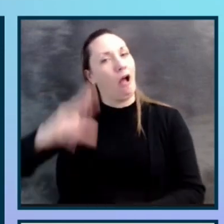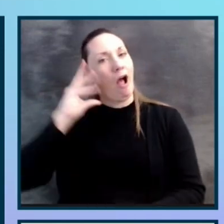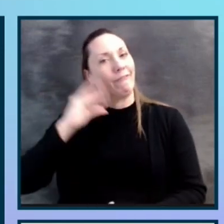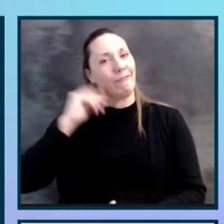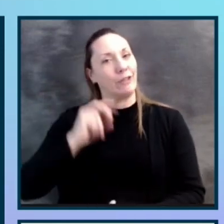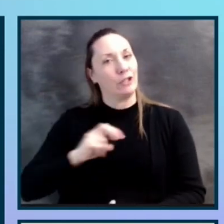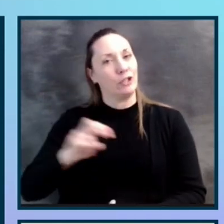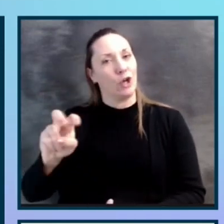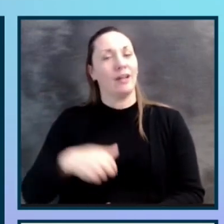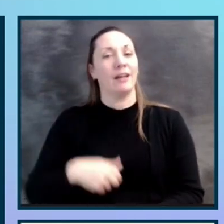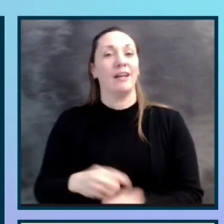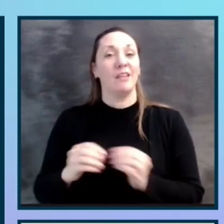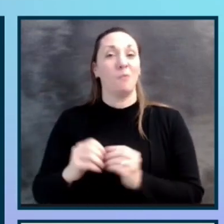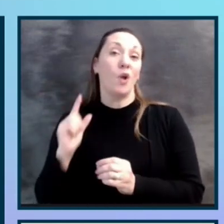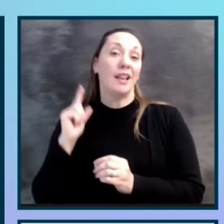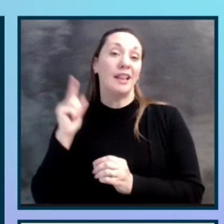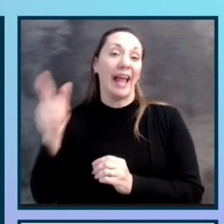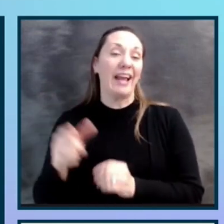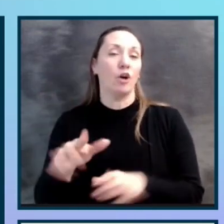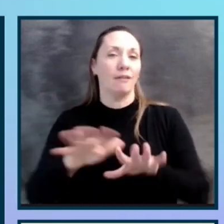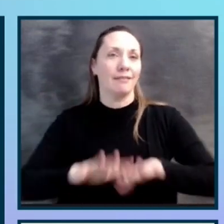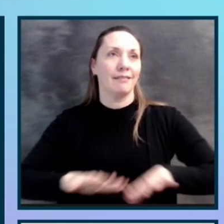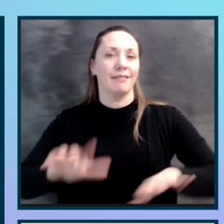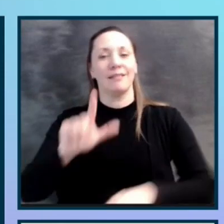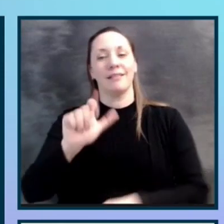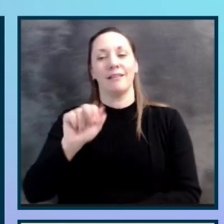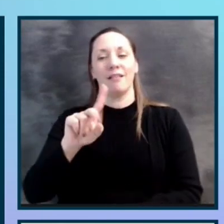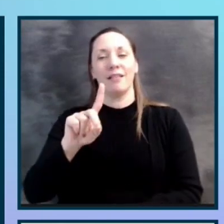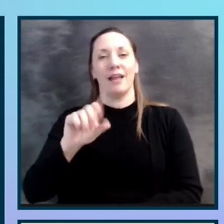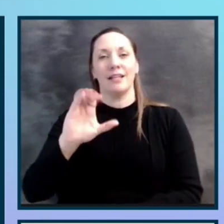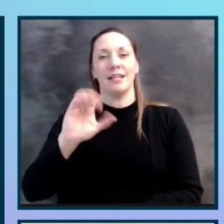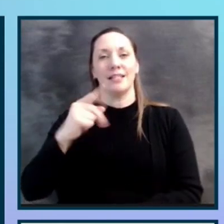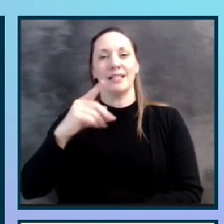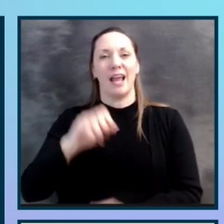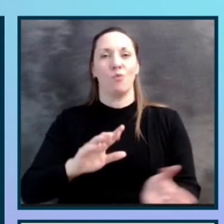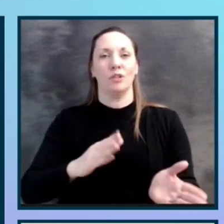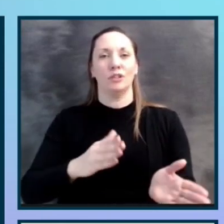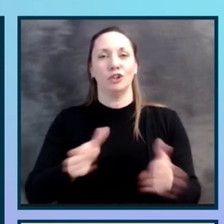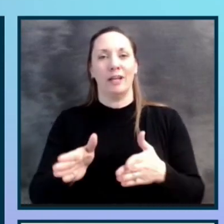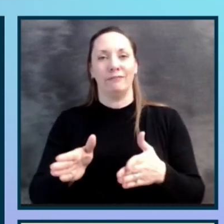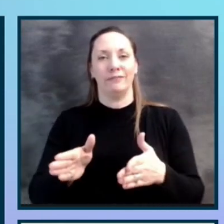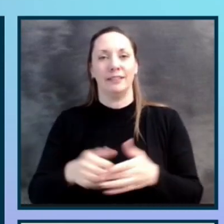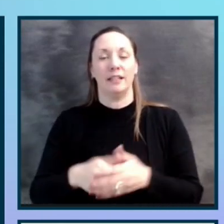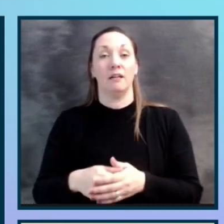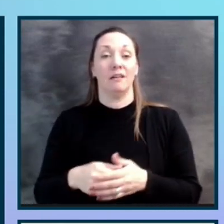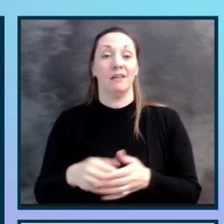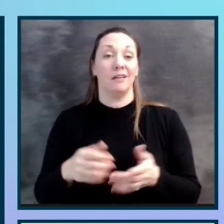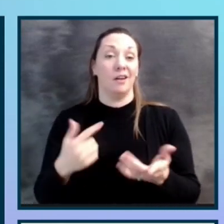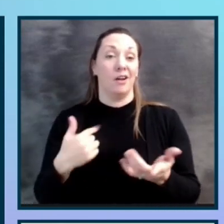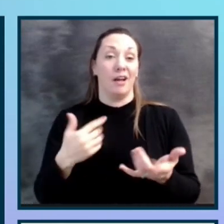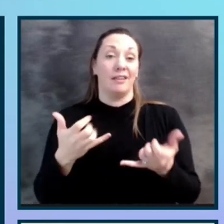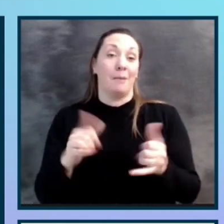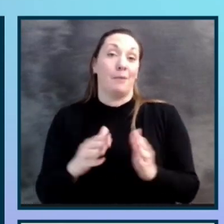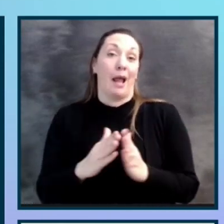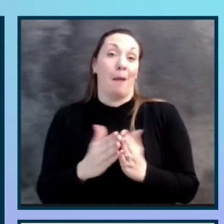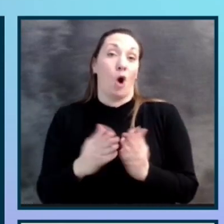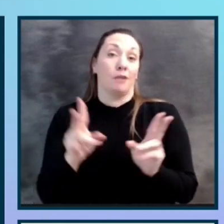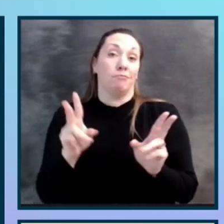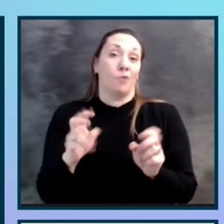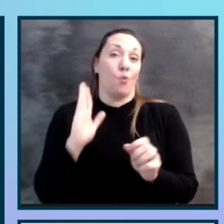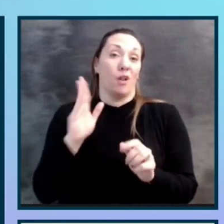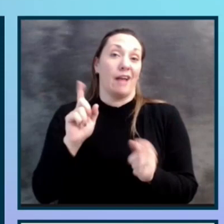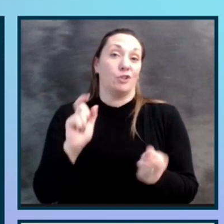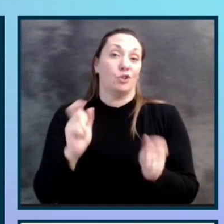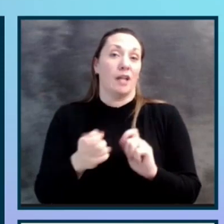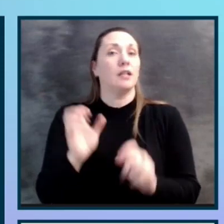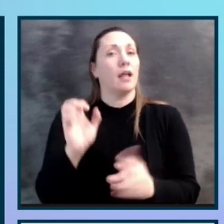the landscape will shift. The playbook is going to have to change. And this is okay. Accessibility